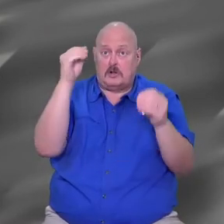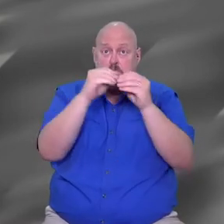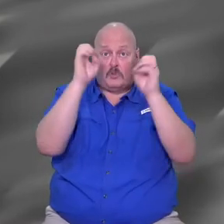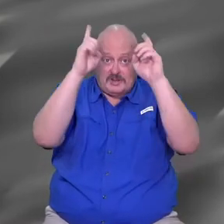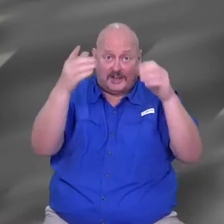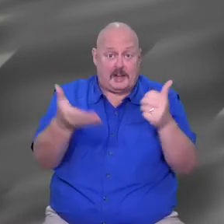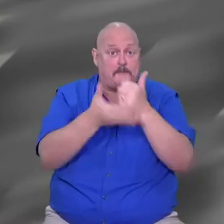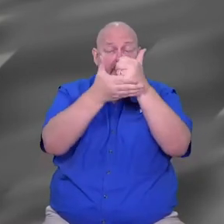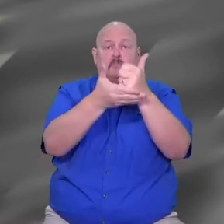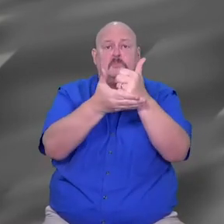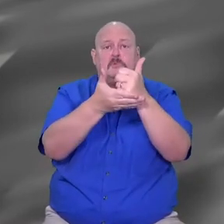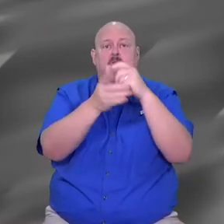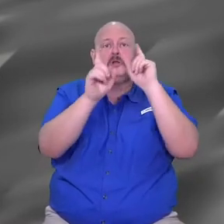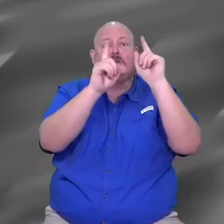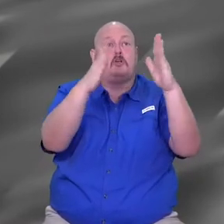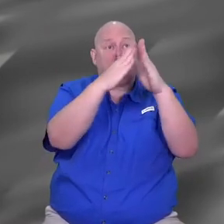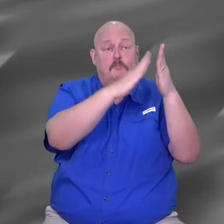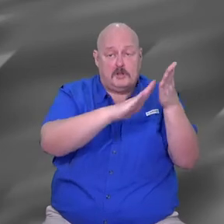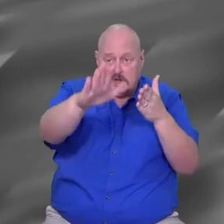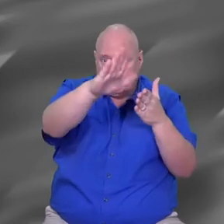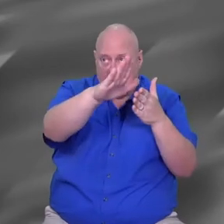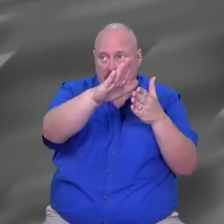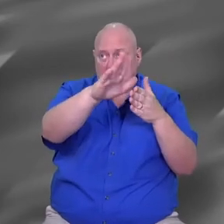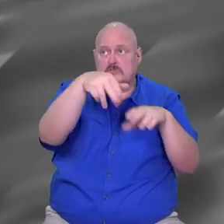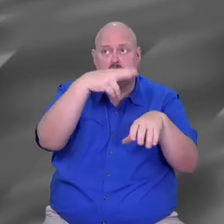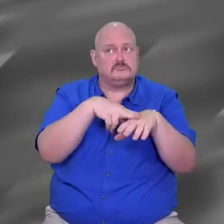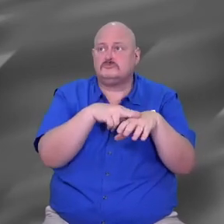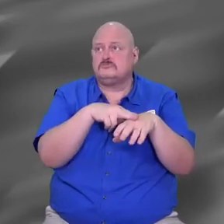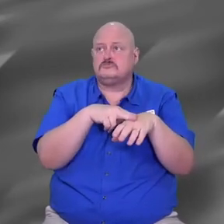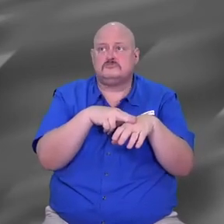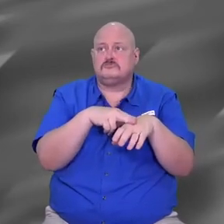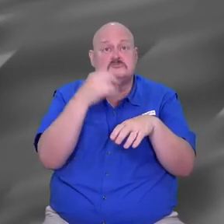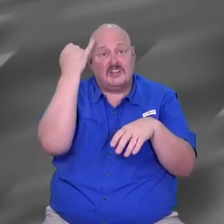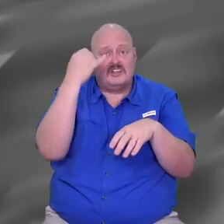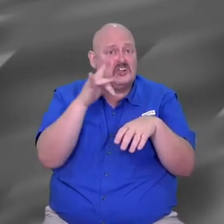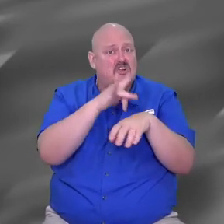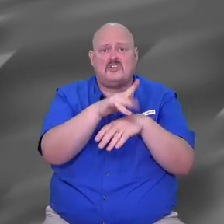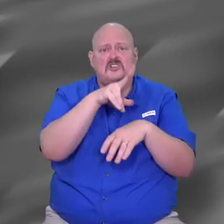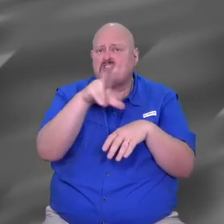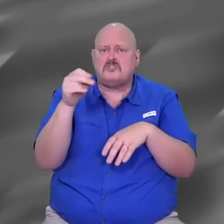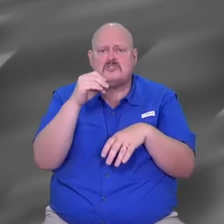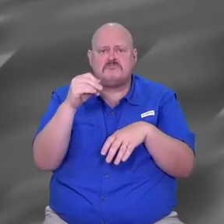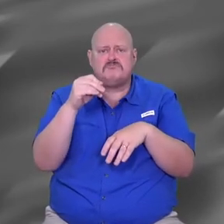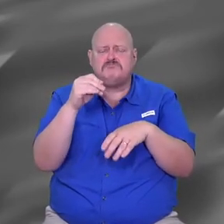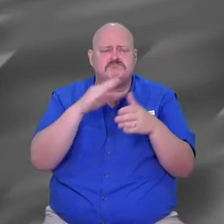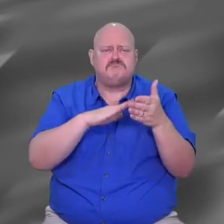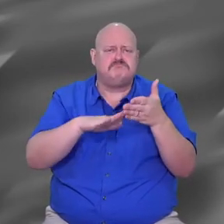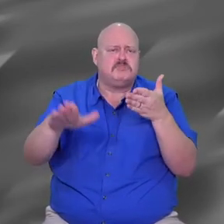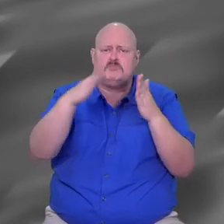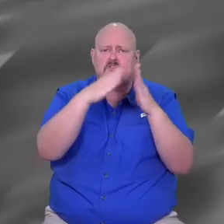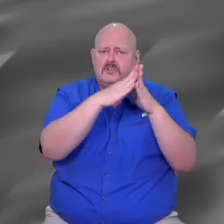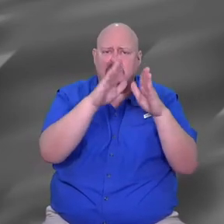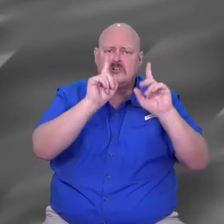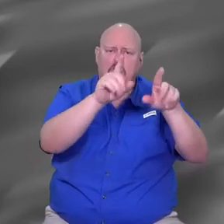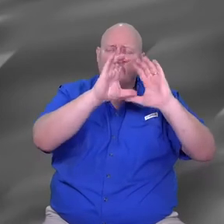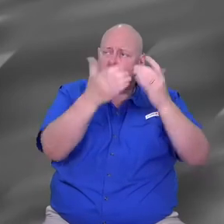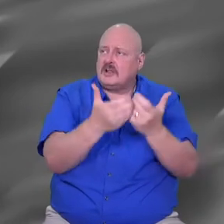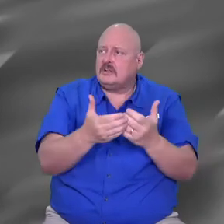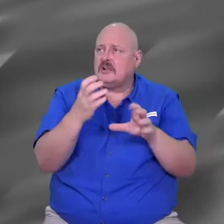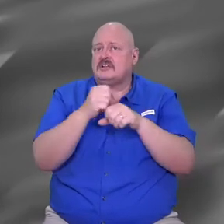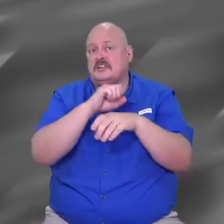help. So she would go to a community college. Typical, I guess, early 30s community college student, go for a class or two,